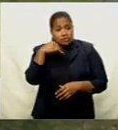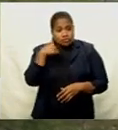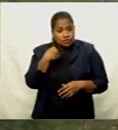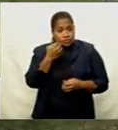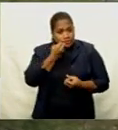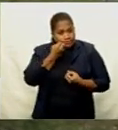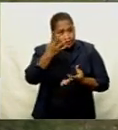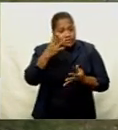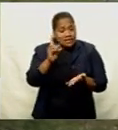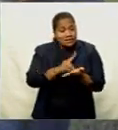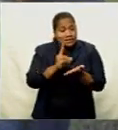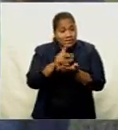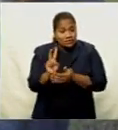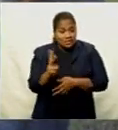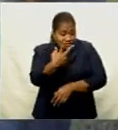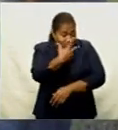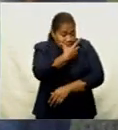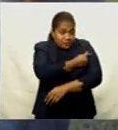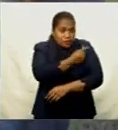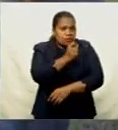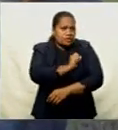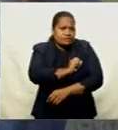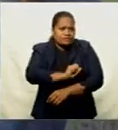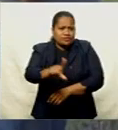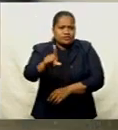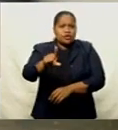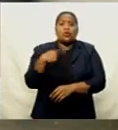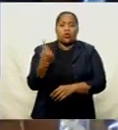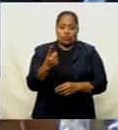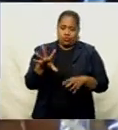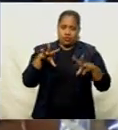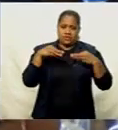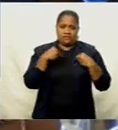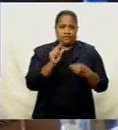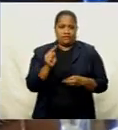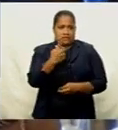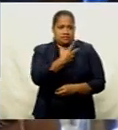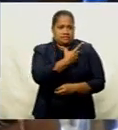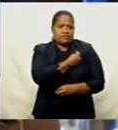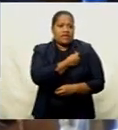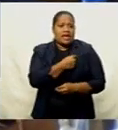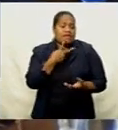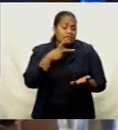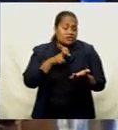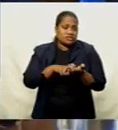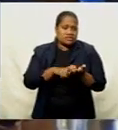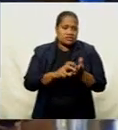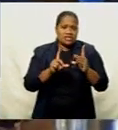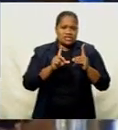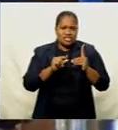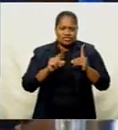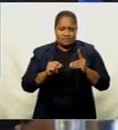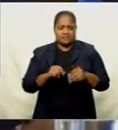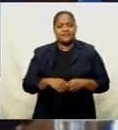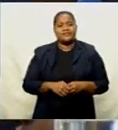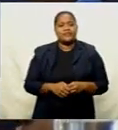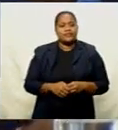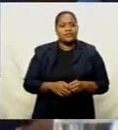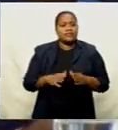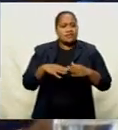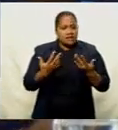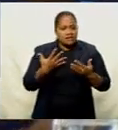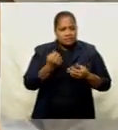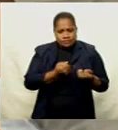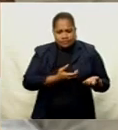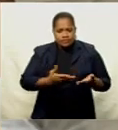be sent to those who received their first jab and had registered on the digital system. Individuals can check their vaccine card to